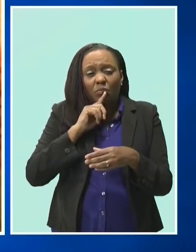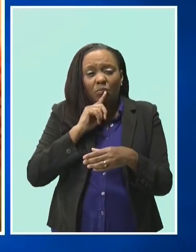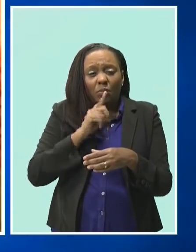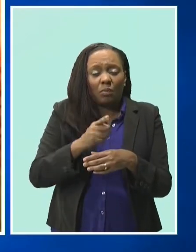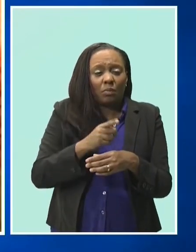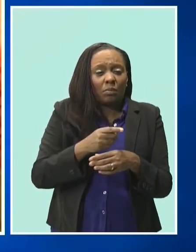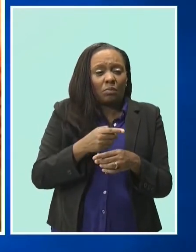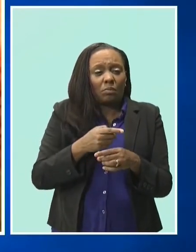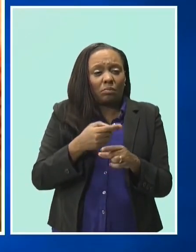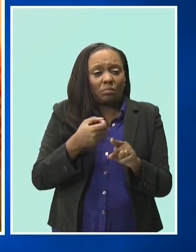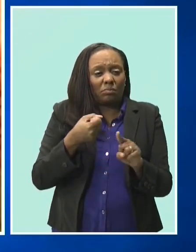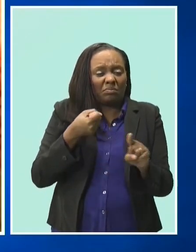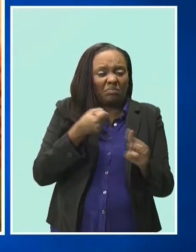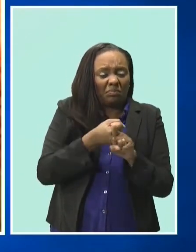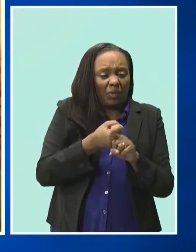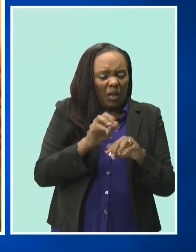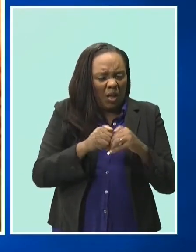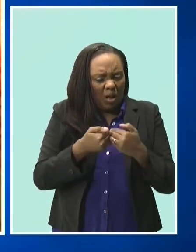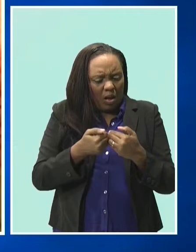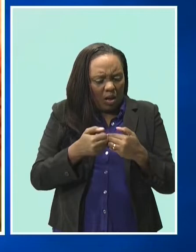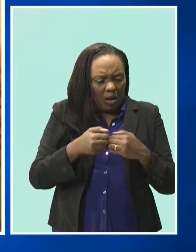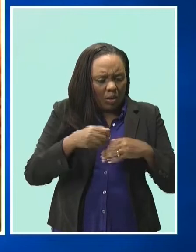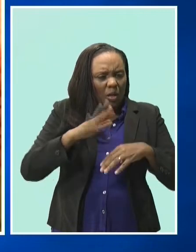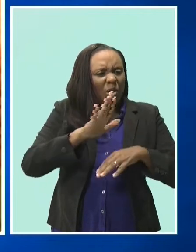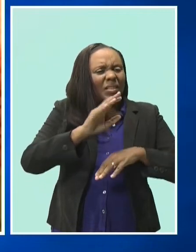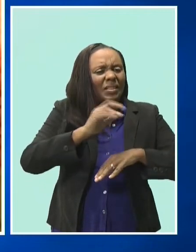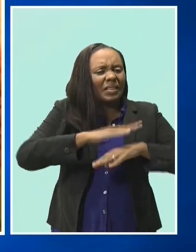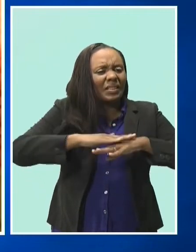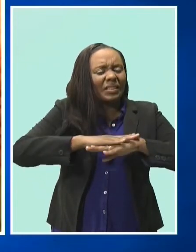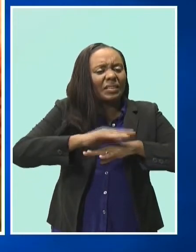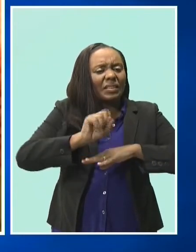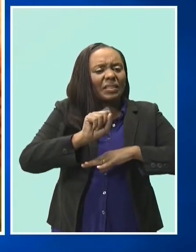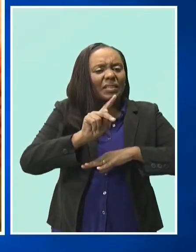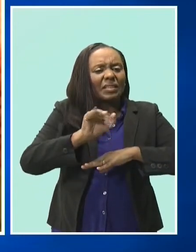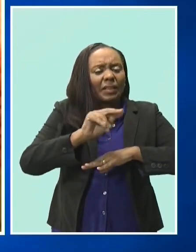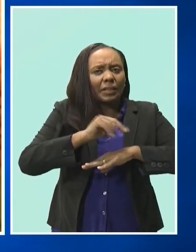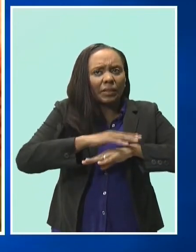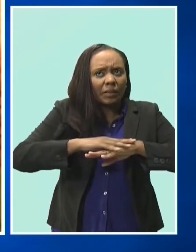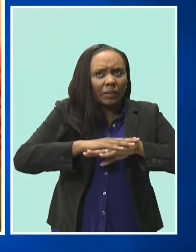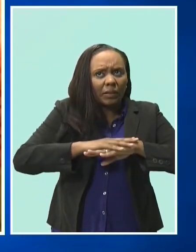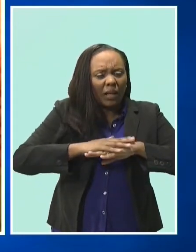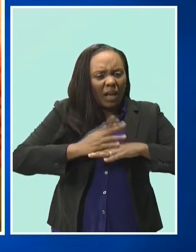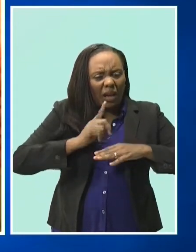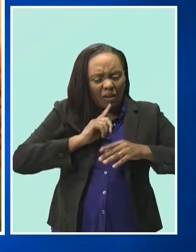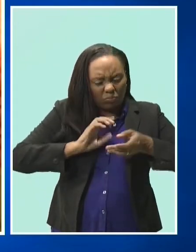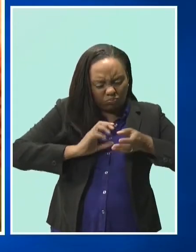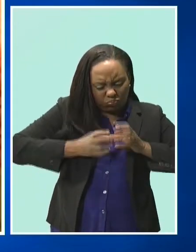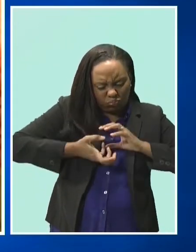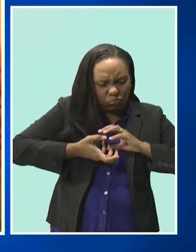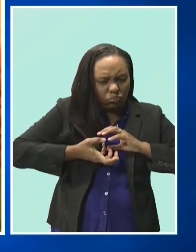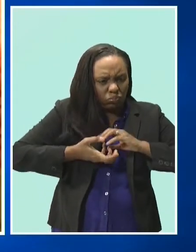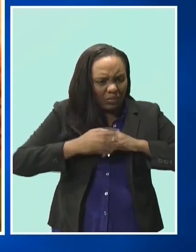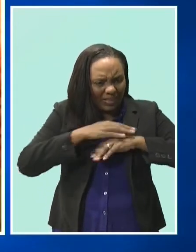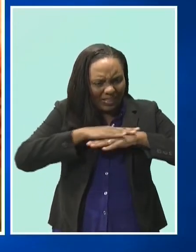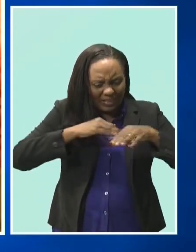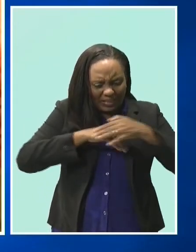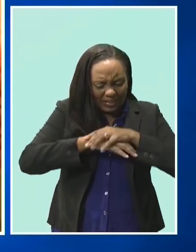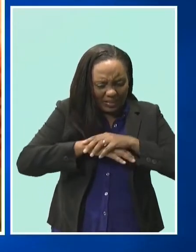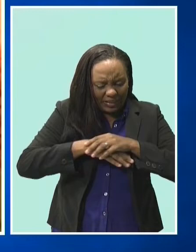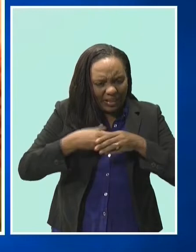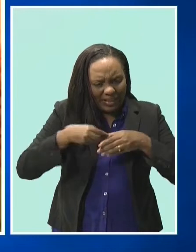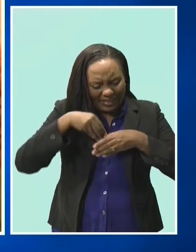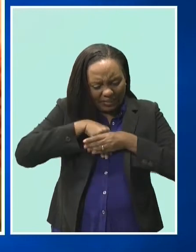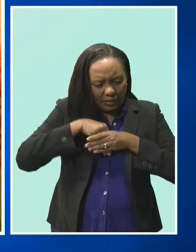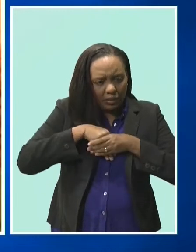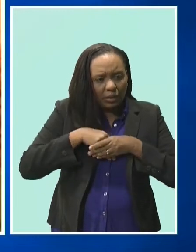the immune function of the skin and also sometimes some uncommon hormonal effects. So you should look